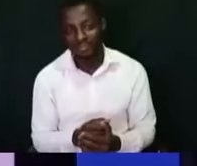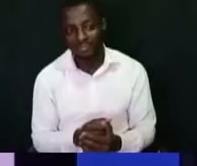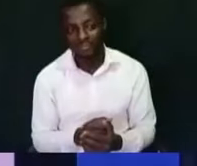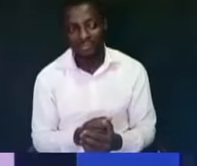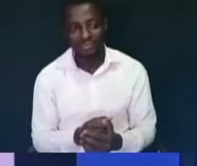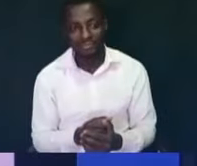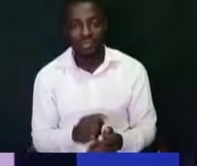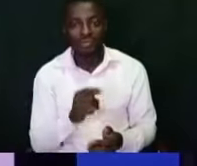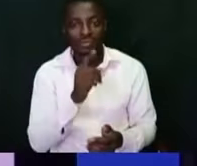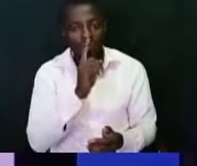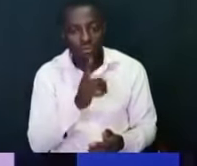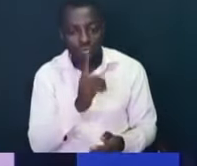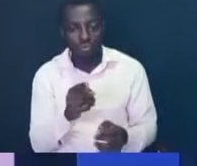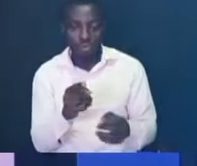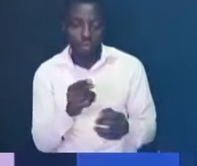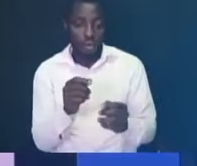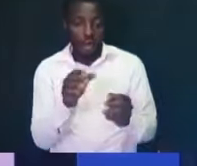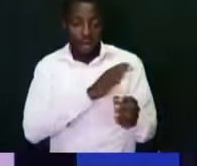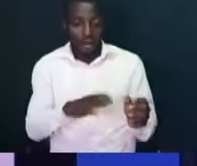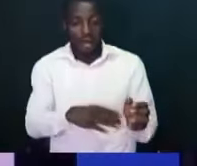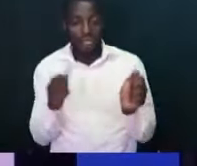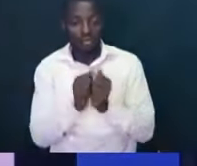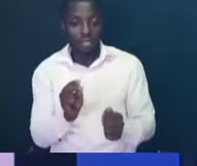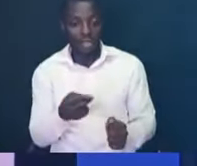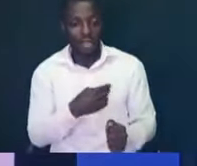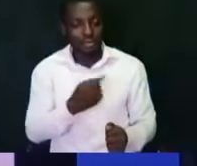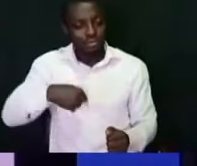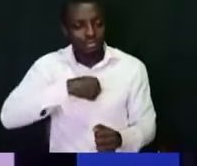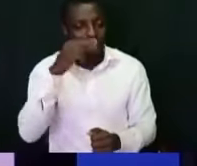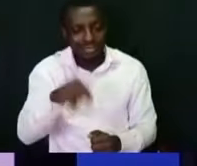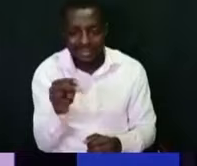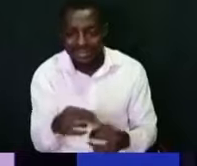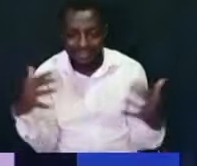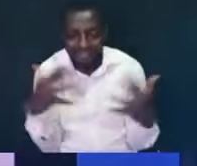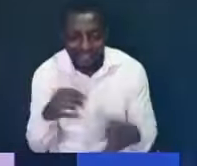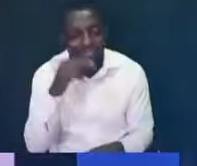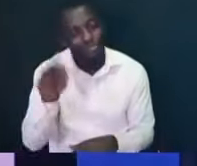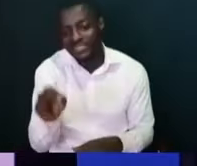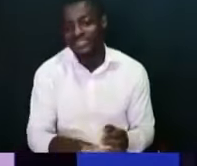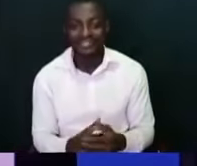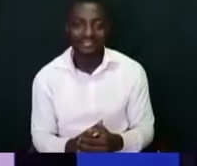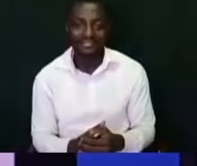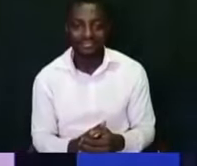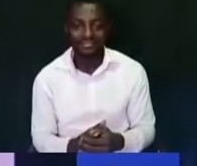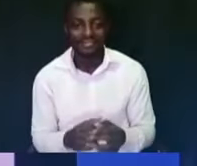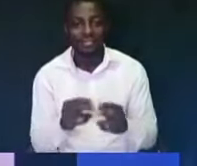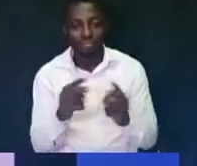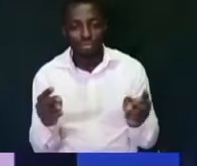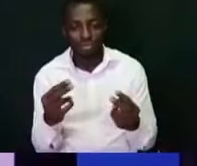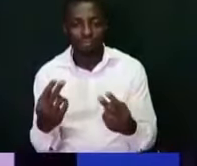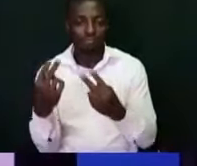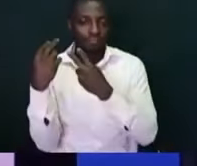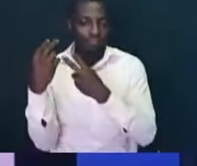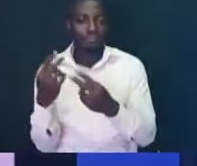God once with us there's no way we should be afraid so let's go back